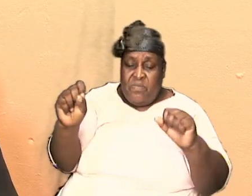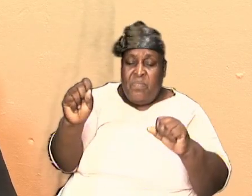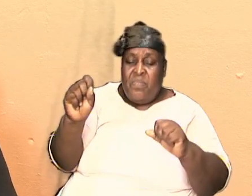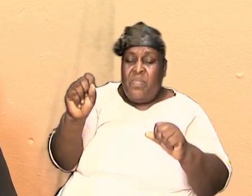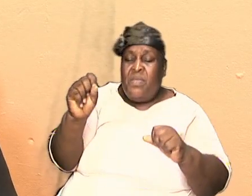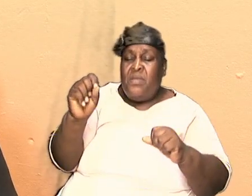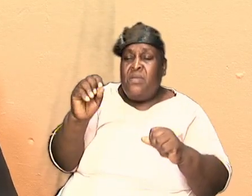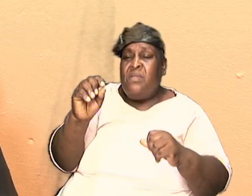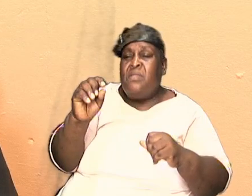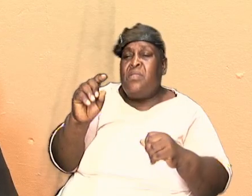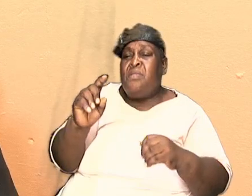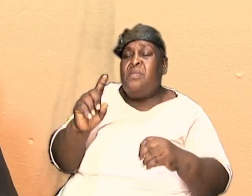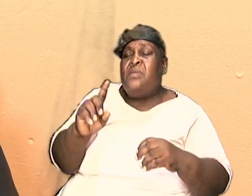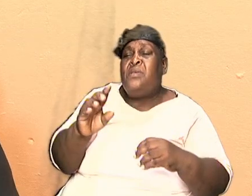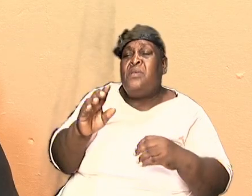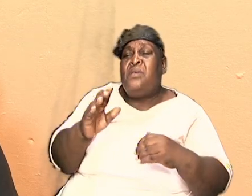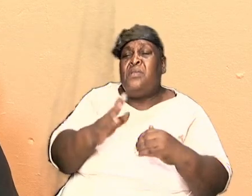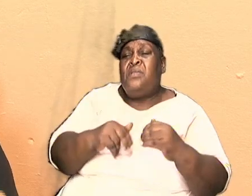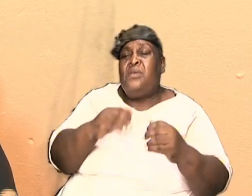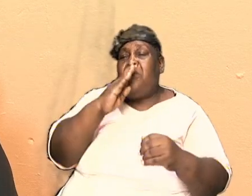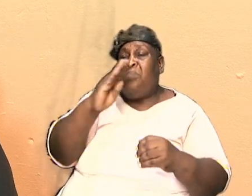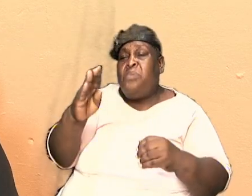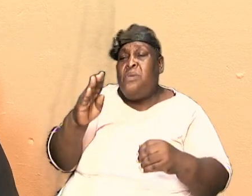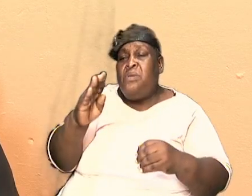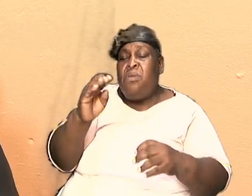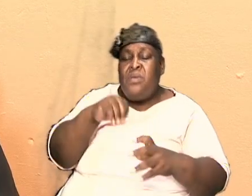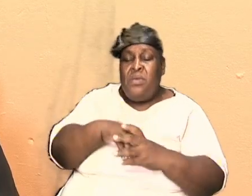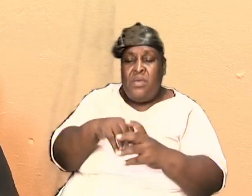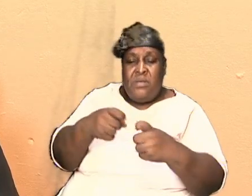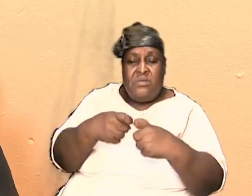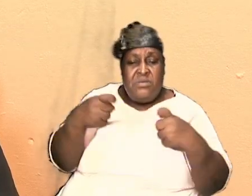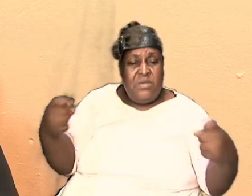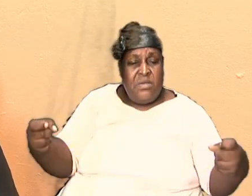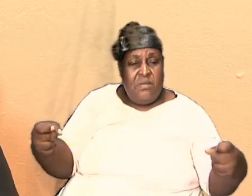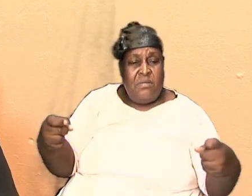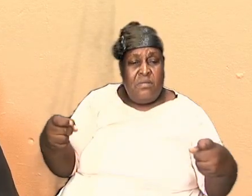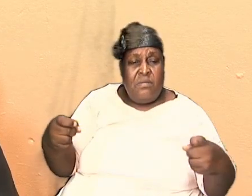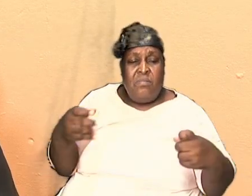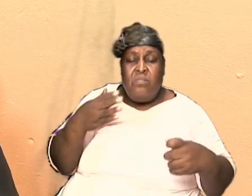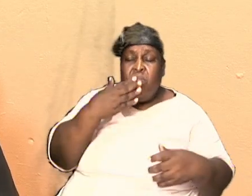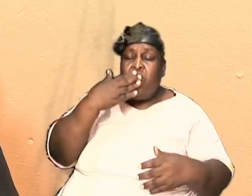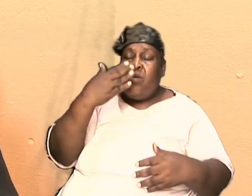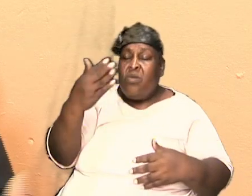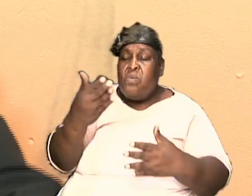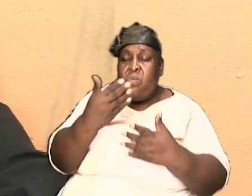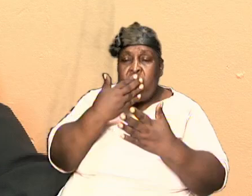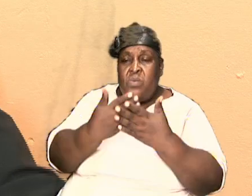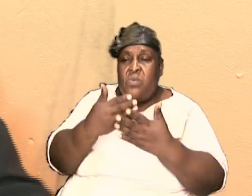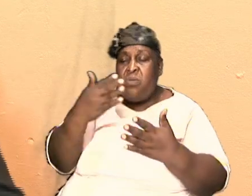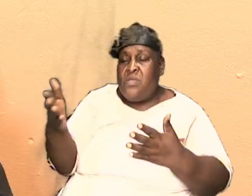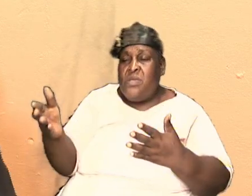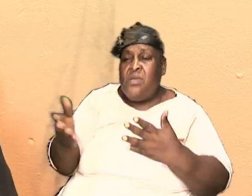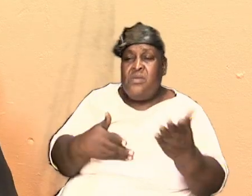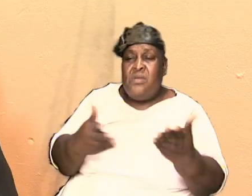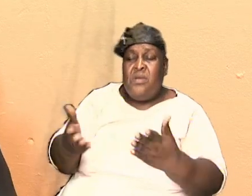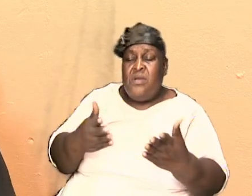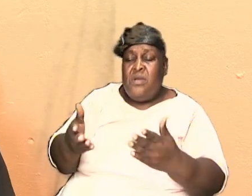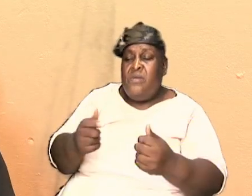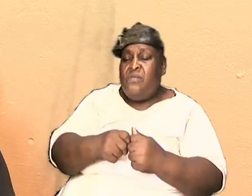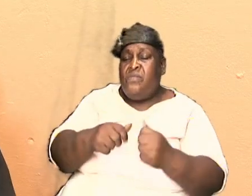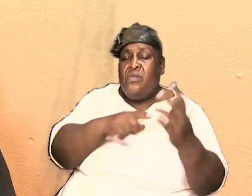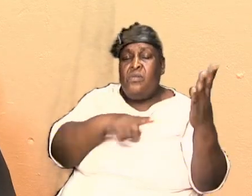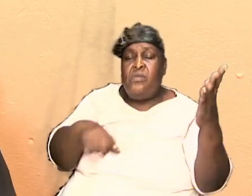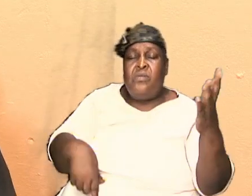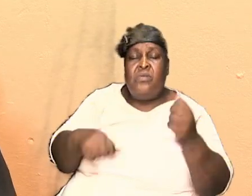to be out there in the world. It's just a good thing to serve the Lord. You know, this time to serve the Lord with gladness